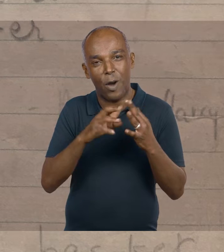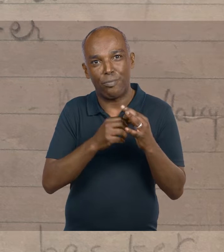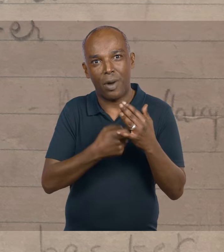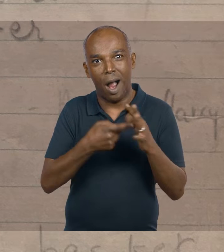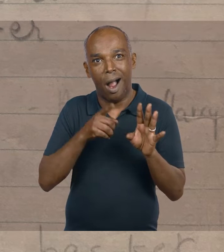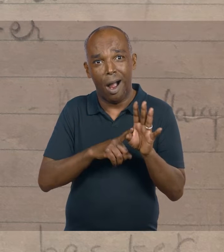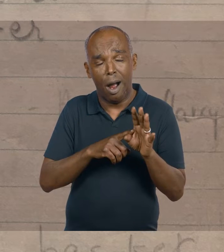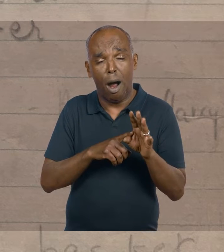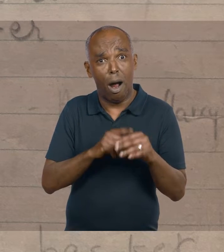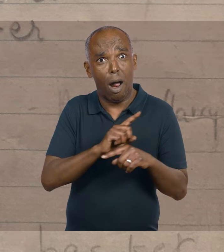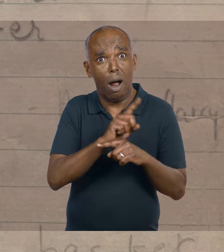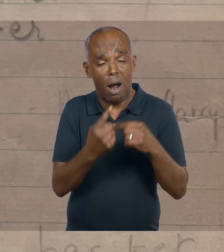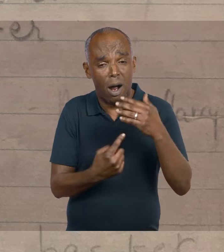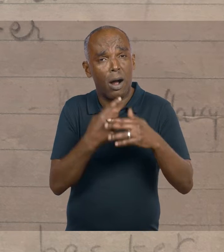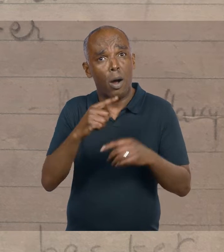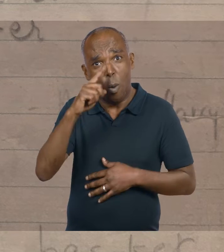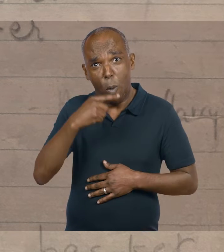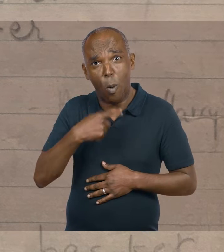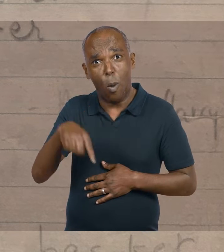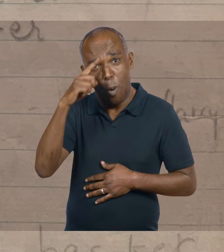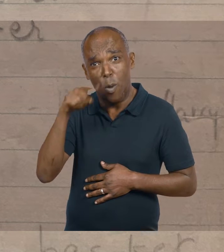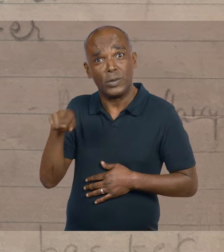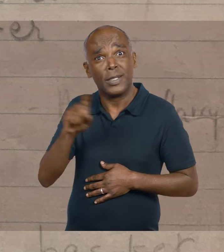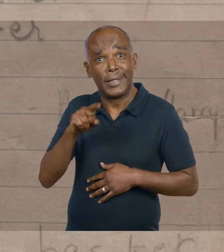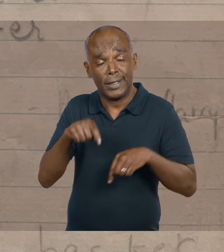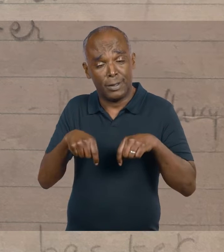Following an accident when she was kicked by a horse,